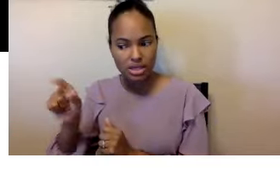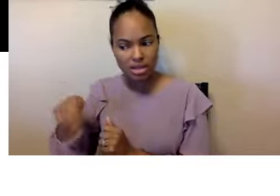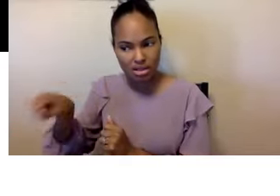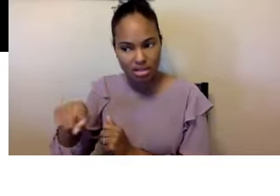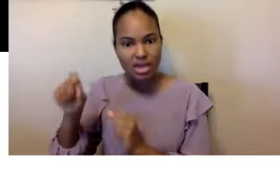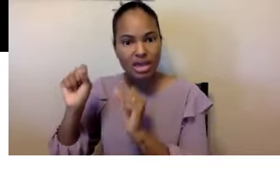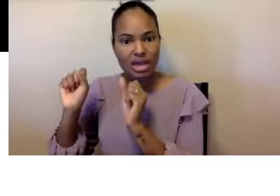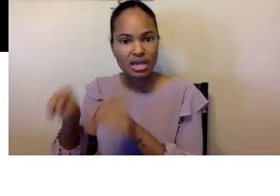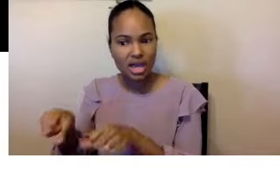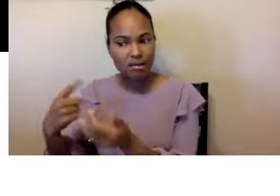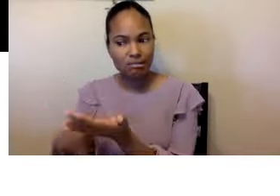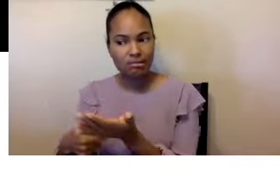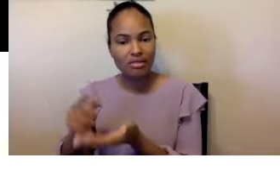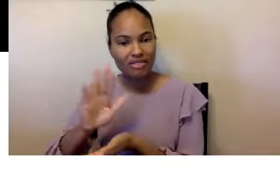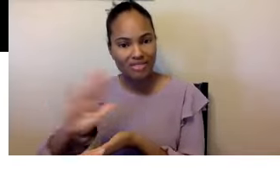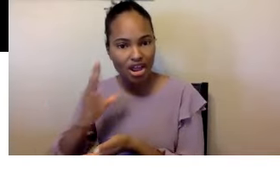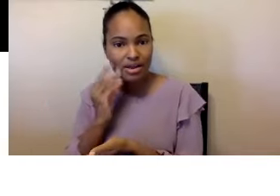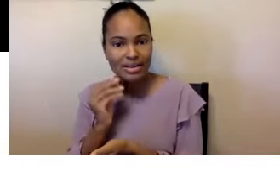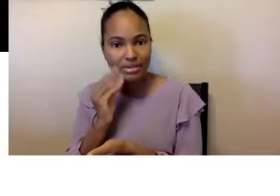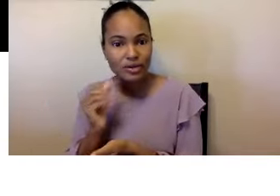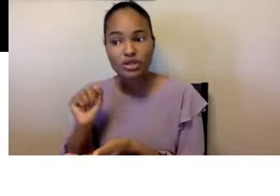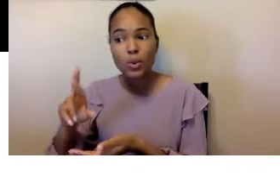talk about their own experience or create their own